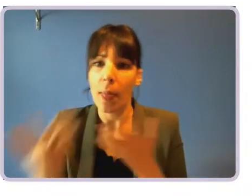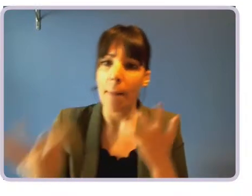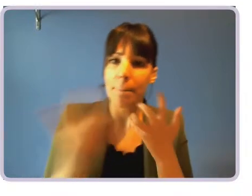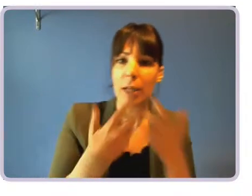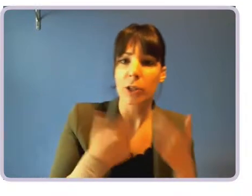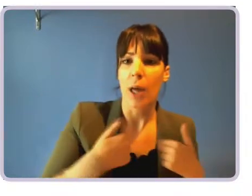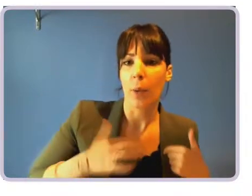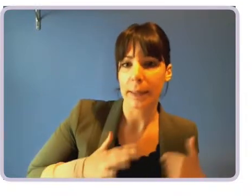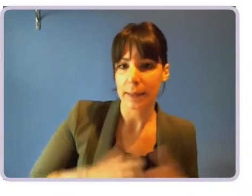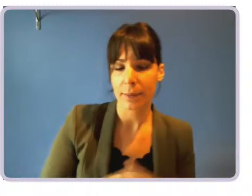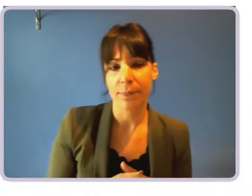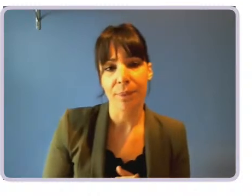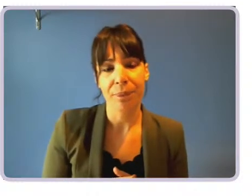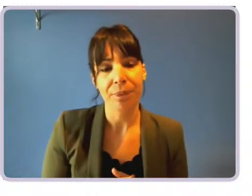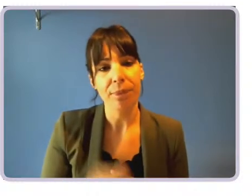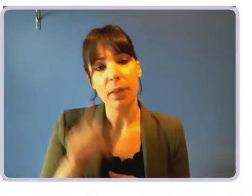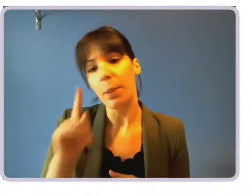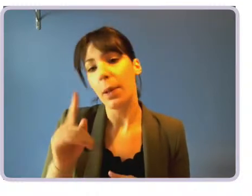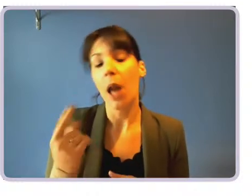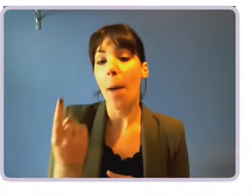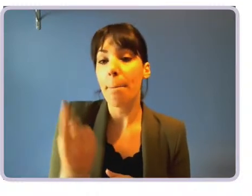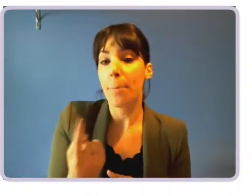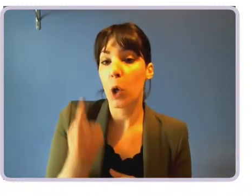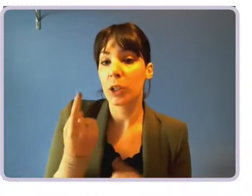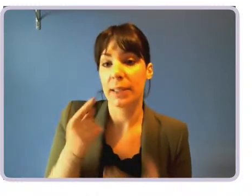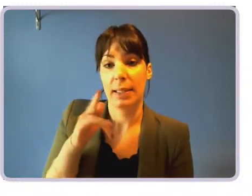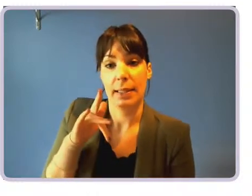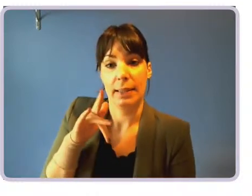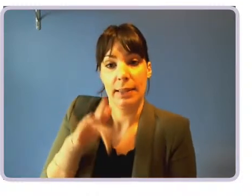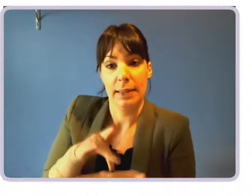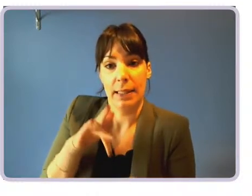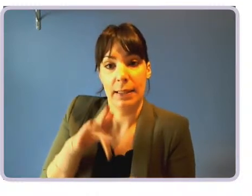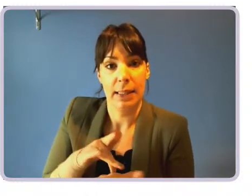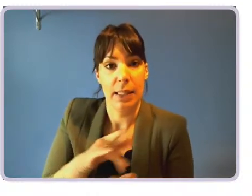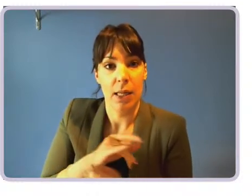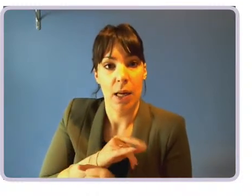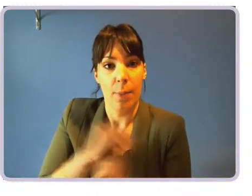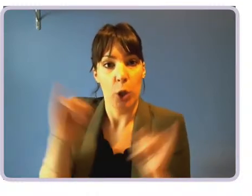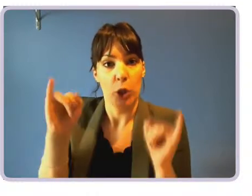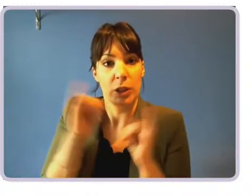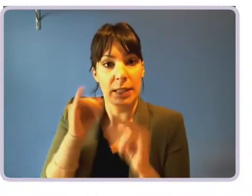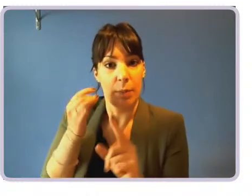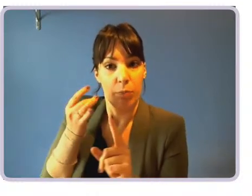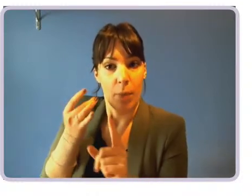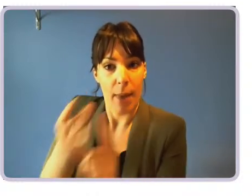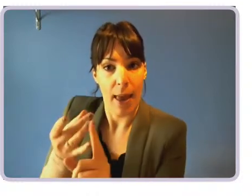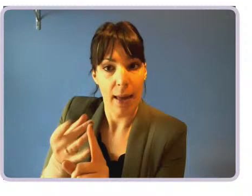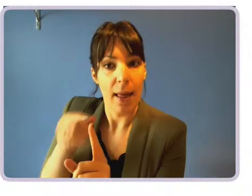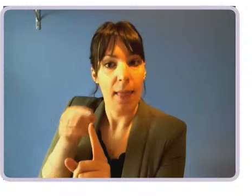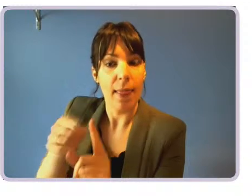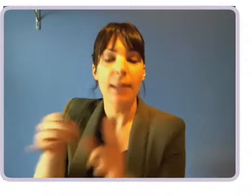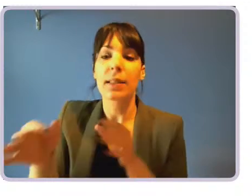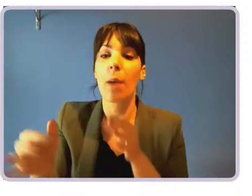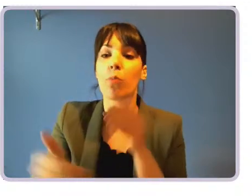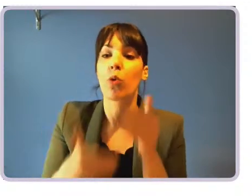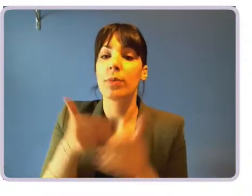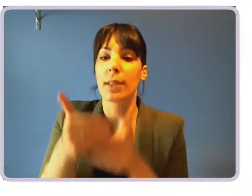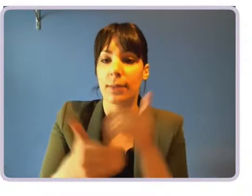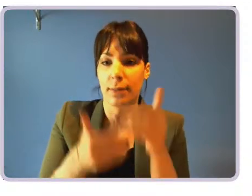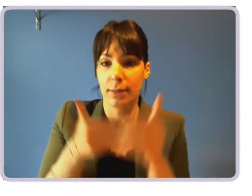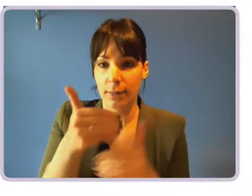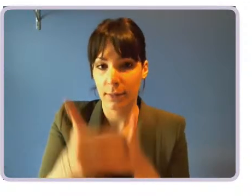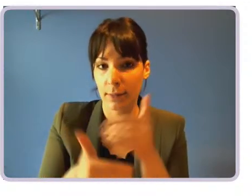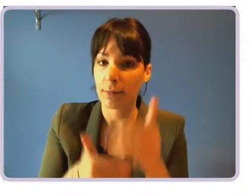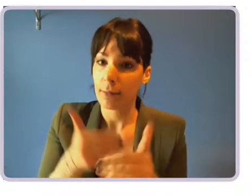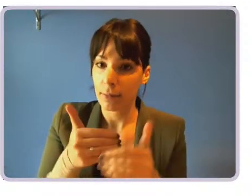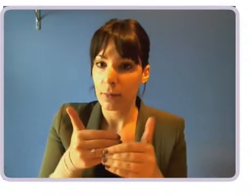person-centered emergency preparedness happens as a process. Emergency preparedness for all of us really needs to be a process. We